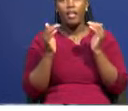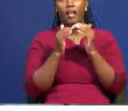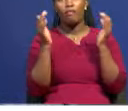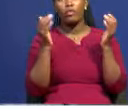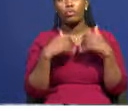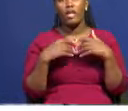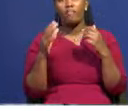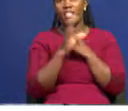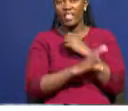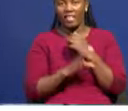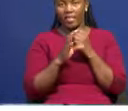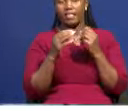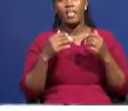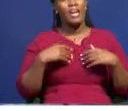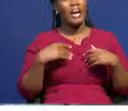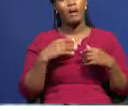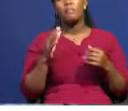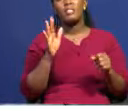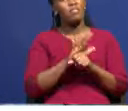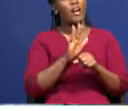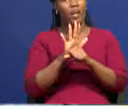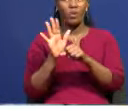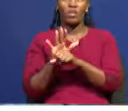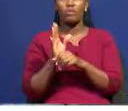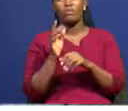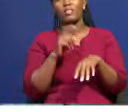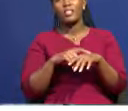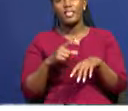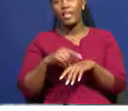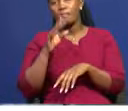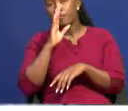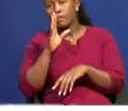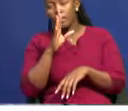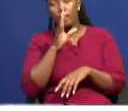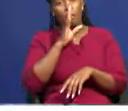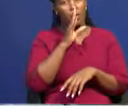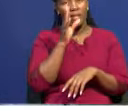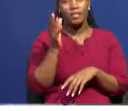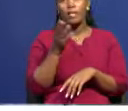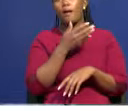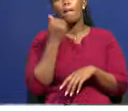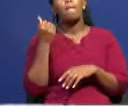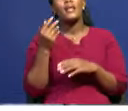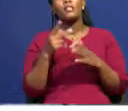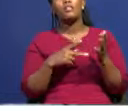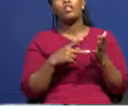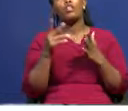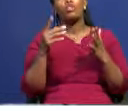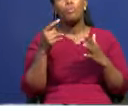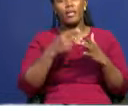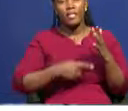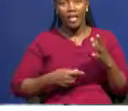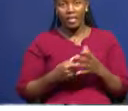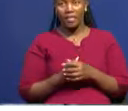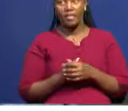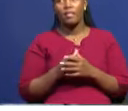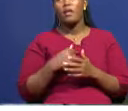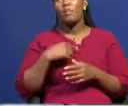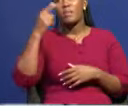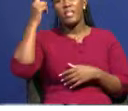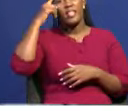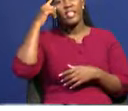been externally borrowing, it is only fair that we pay taxes from our local sources. I don't think